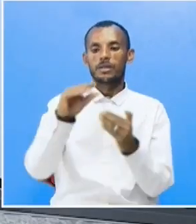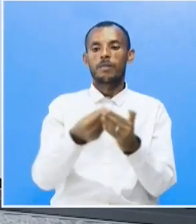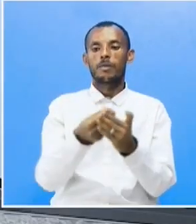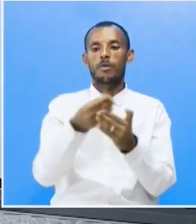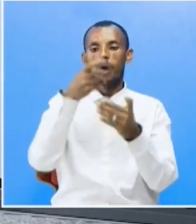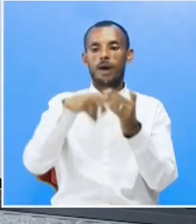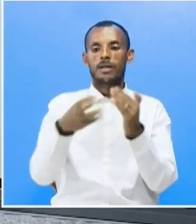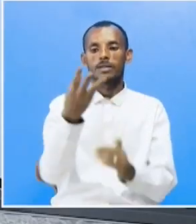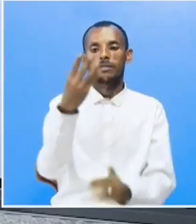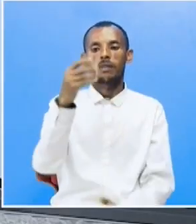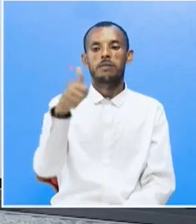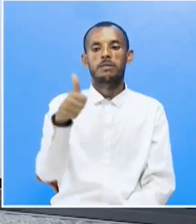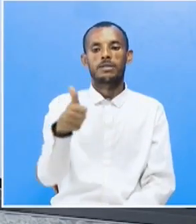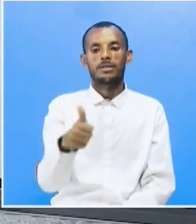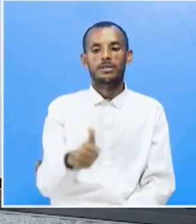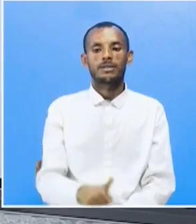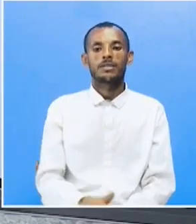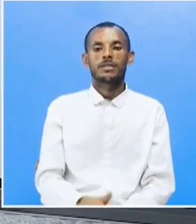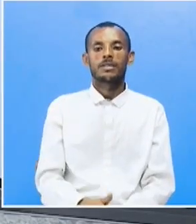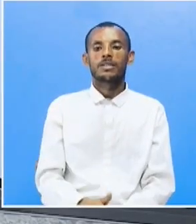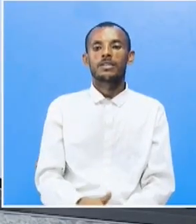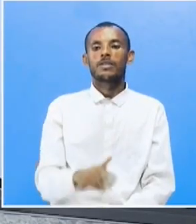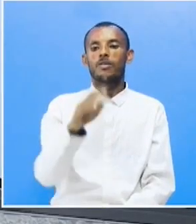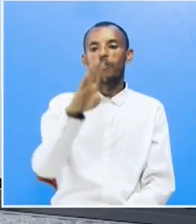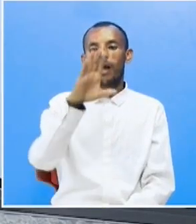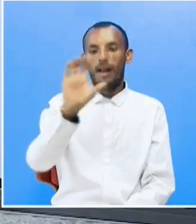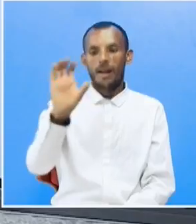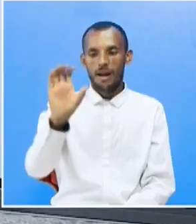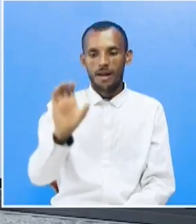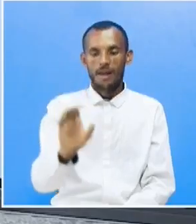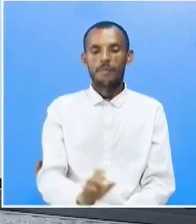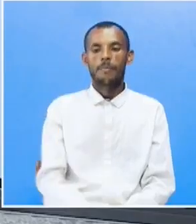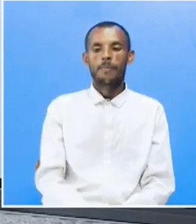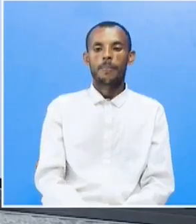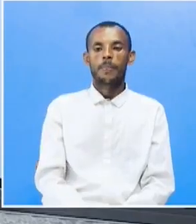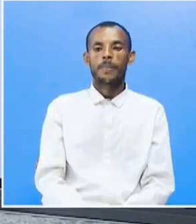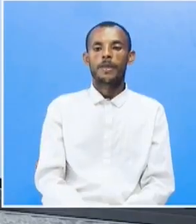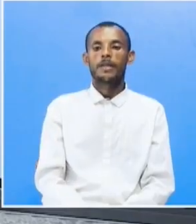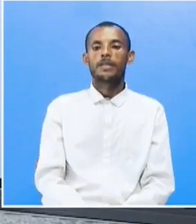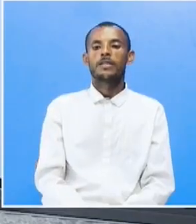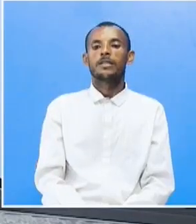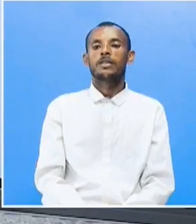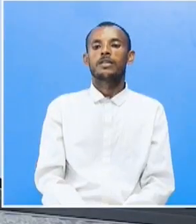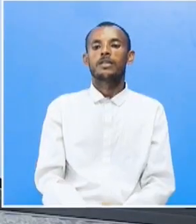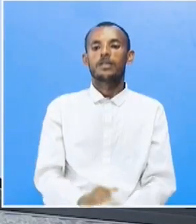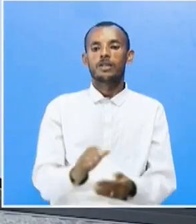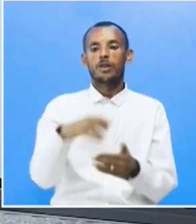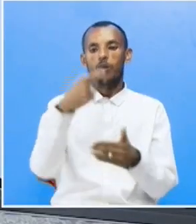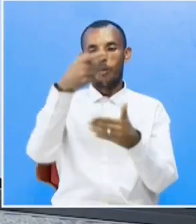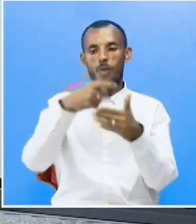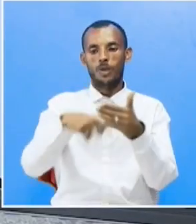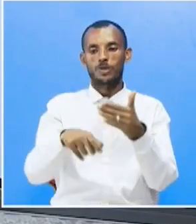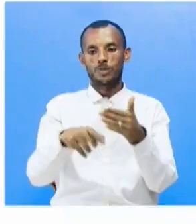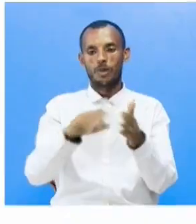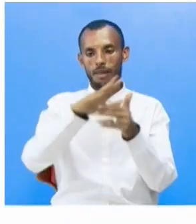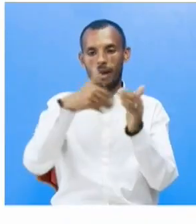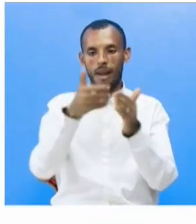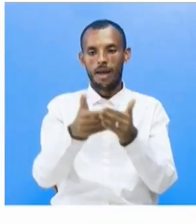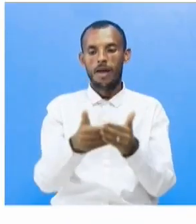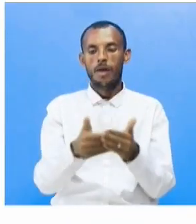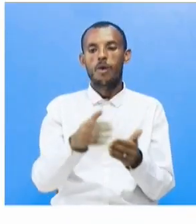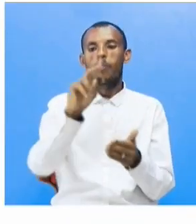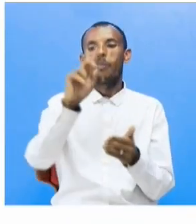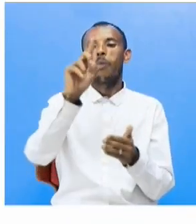10 birr. The cost of 400, we can just write it here. One